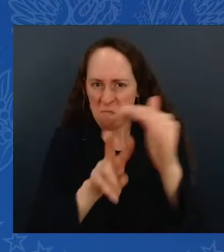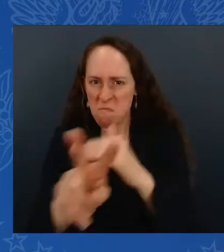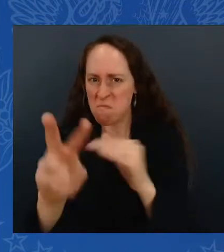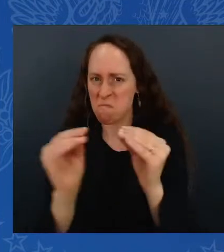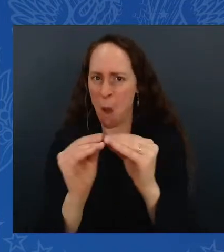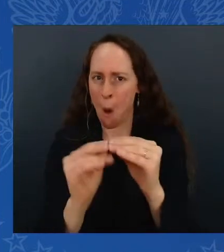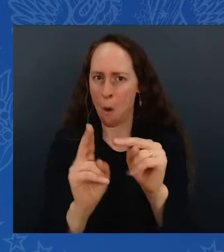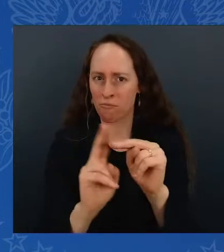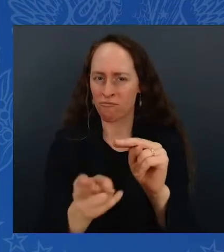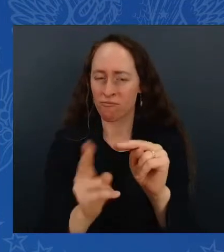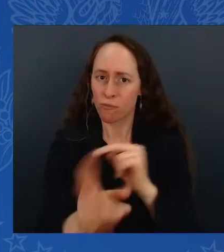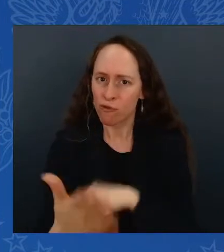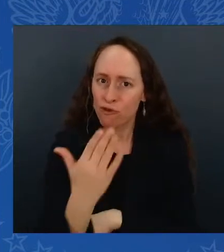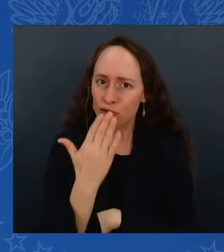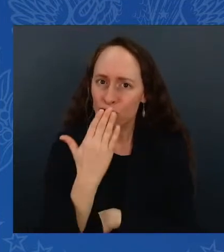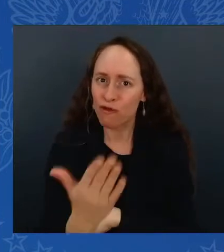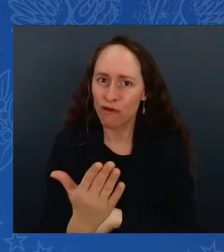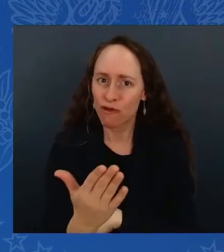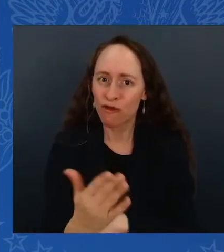Now,